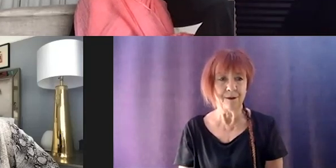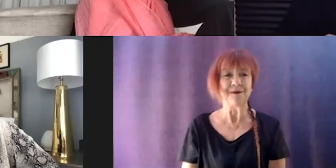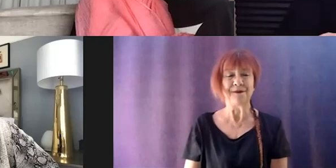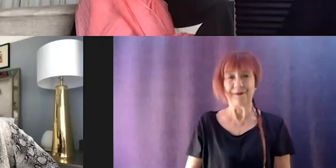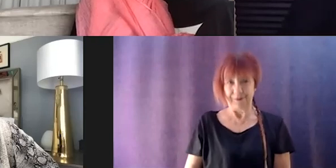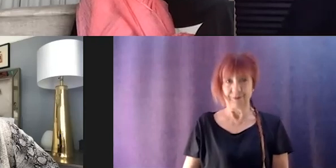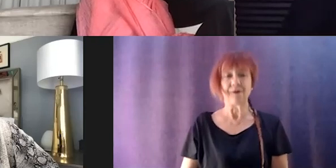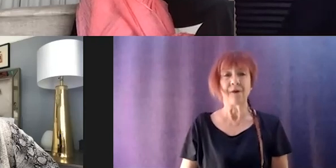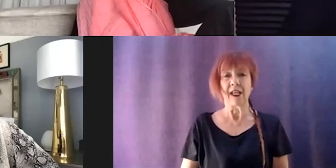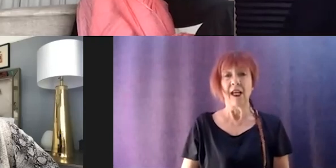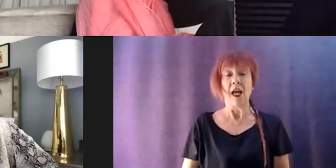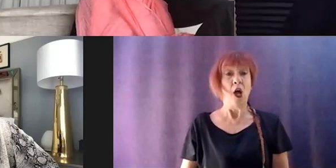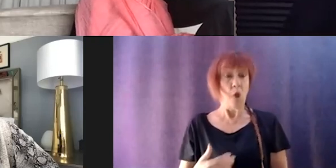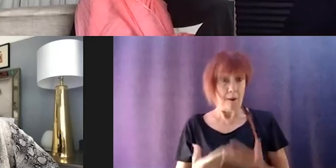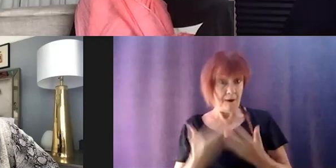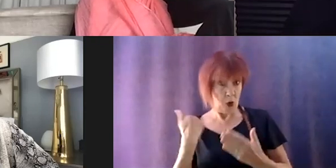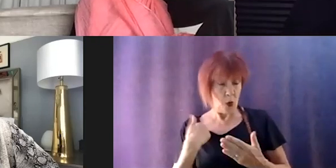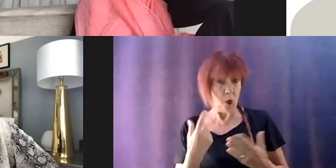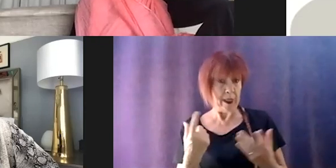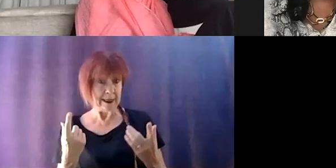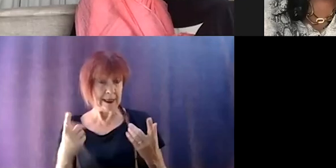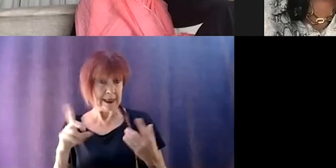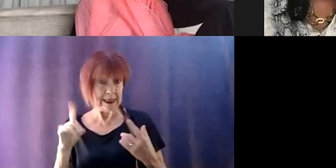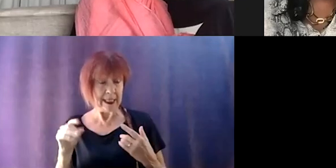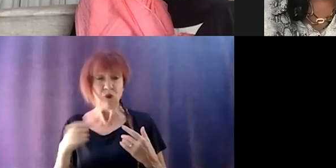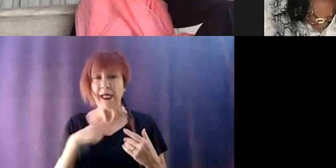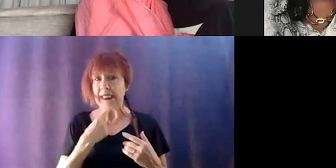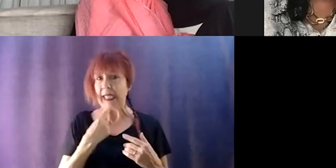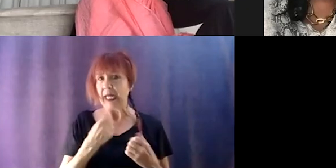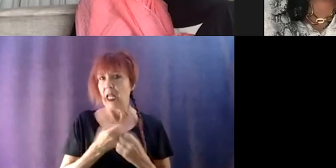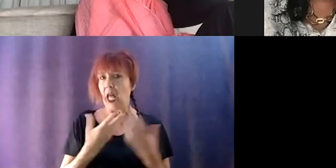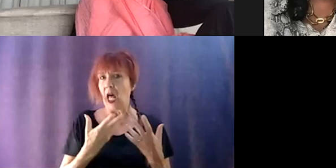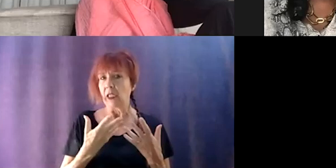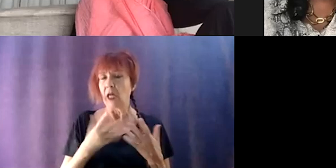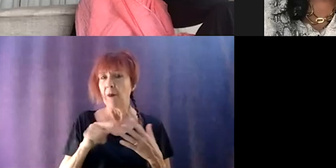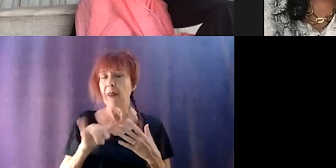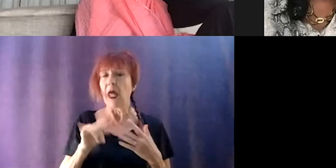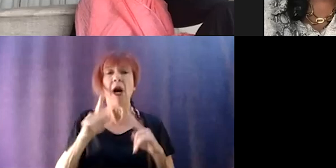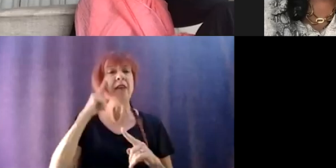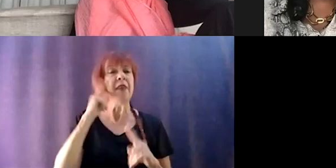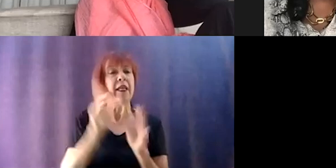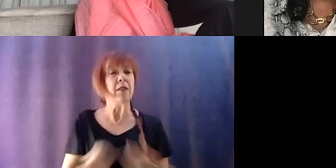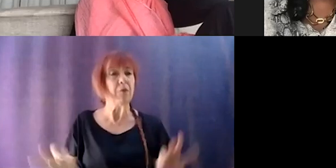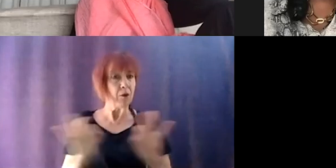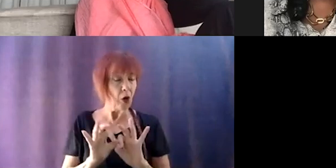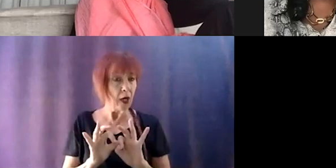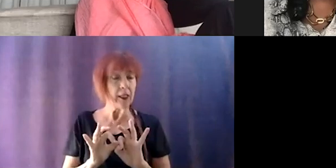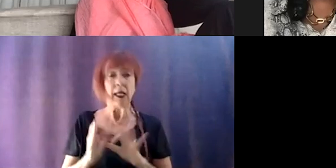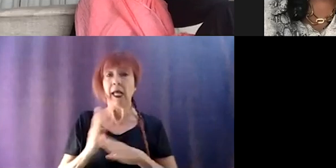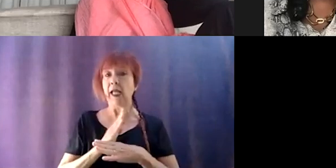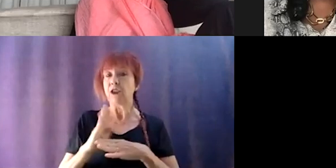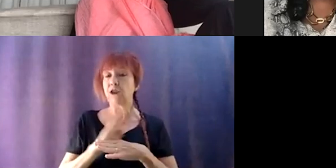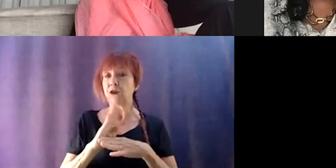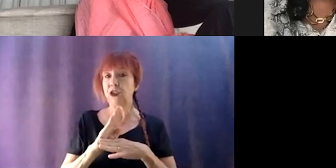It's we said a lot of things about that, but I think what is important is to share what